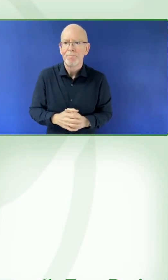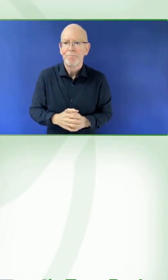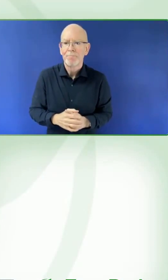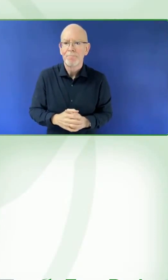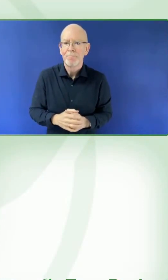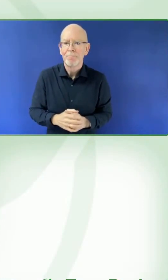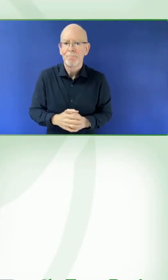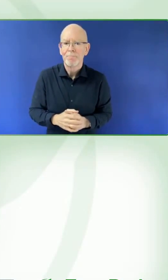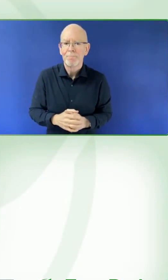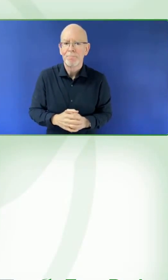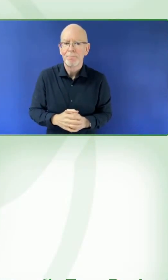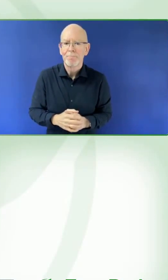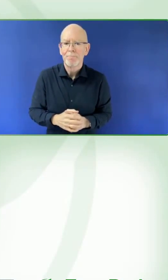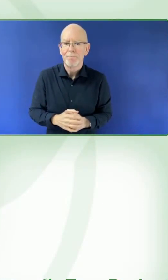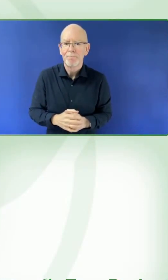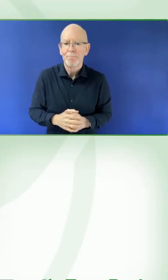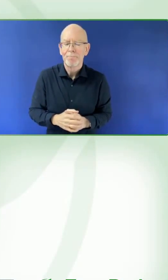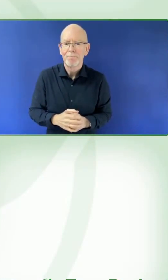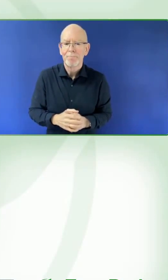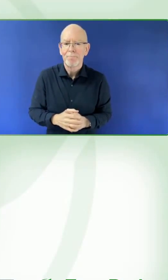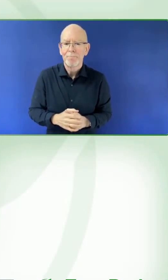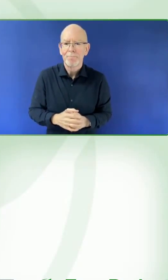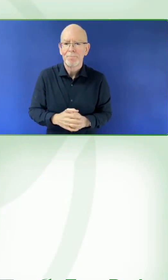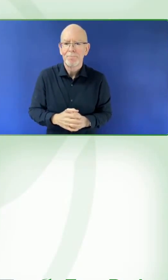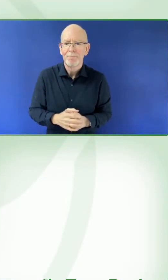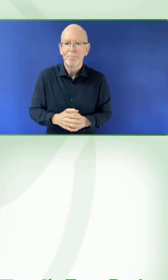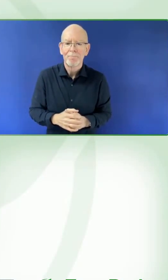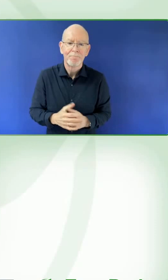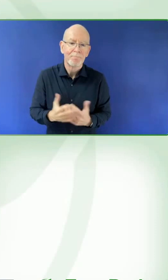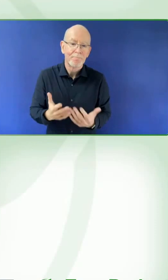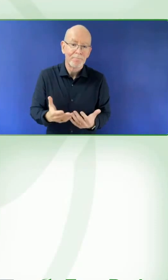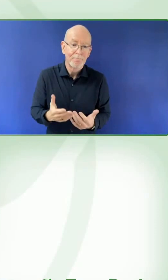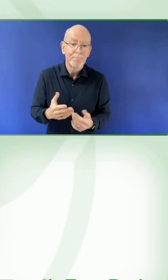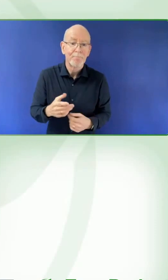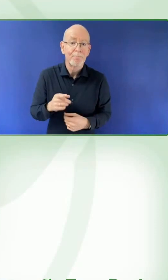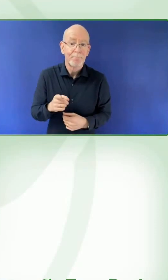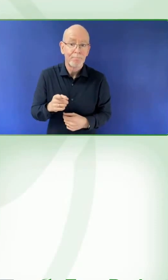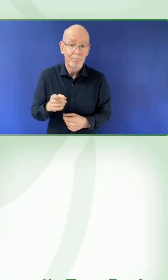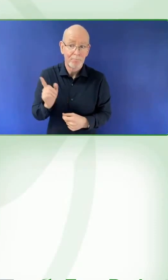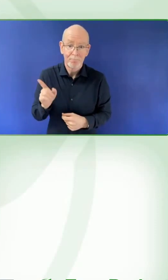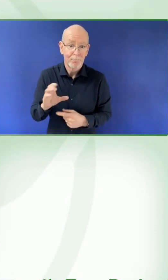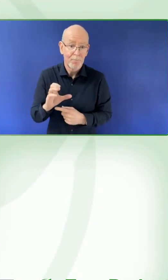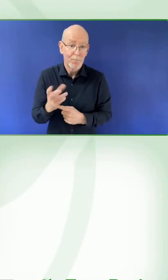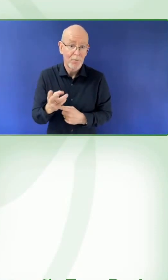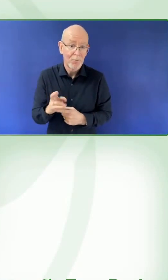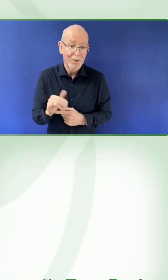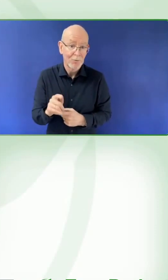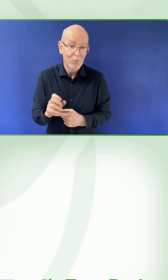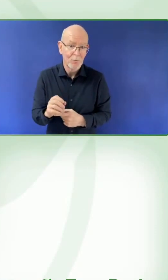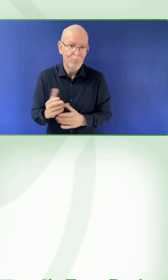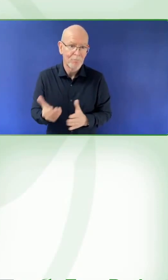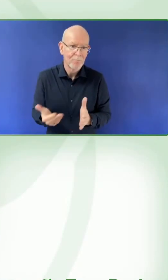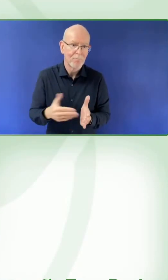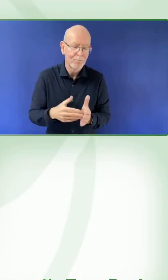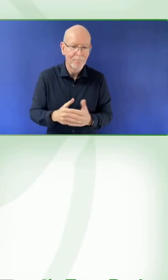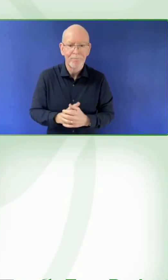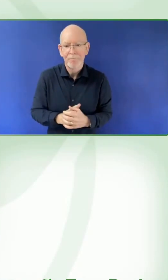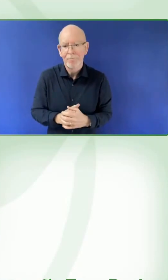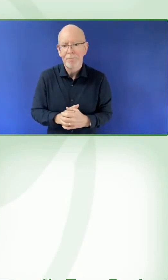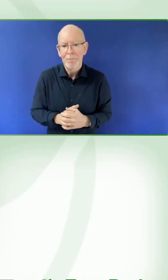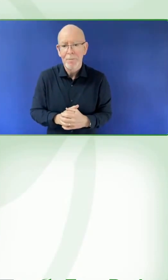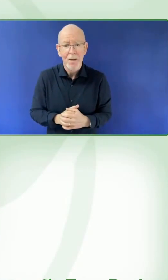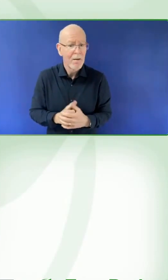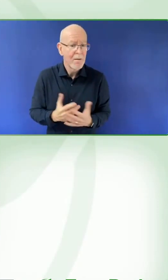to say. Just because, access to funding, expertise, project partners, that applies to all areas of our